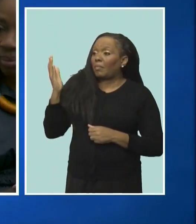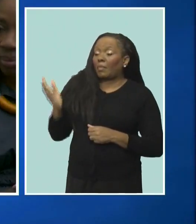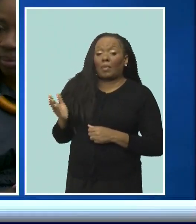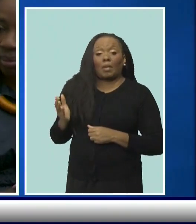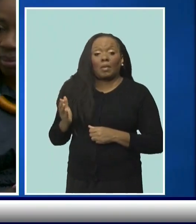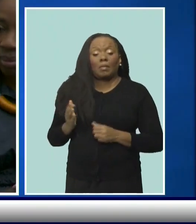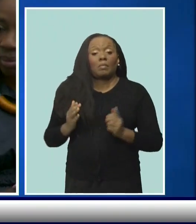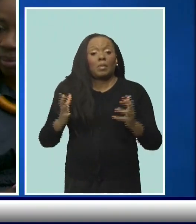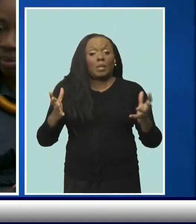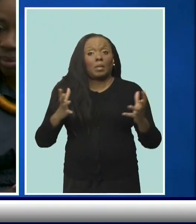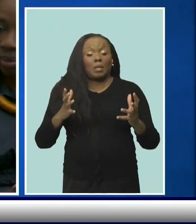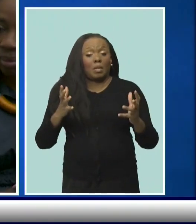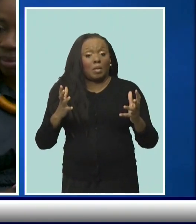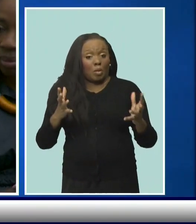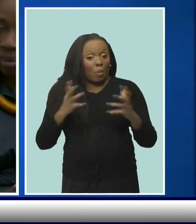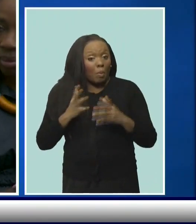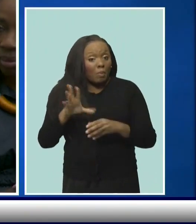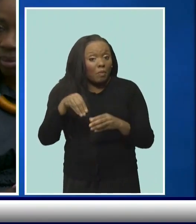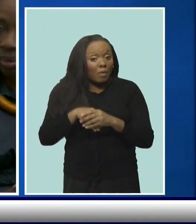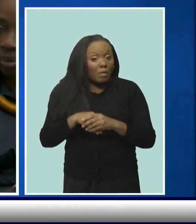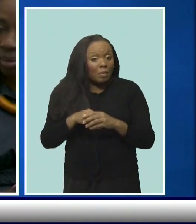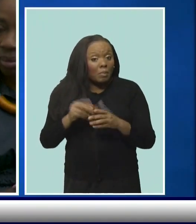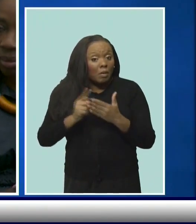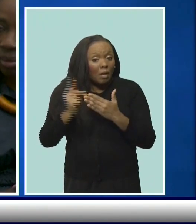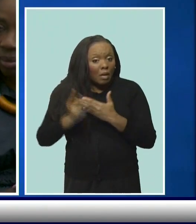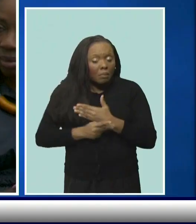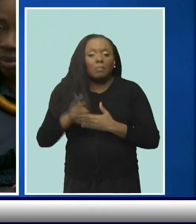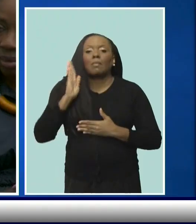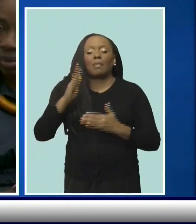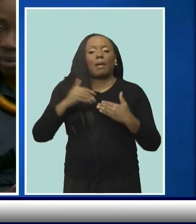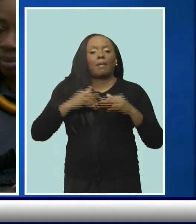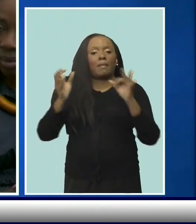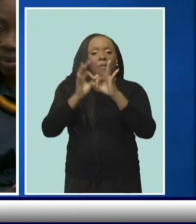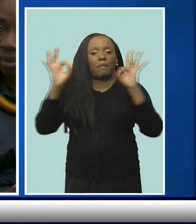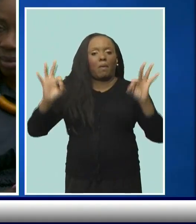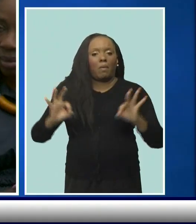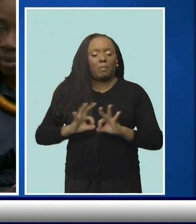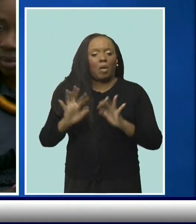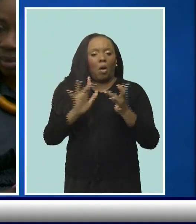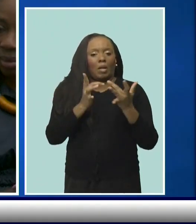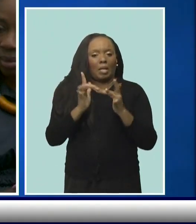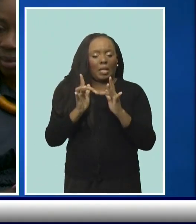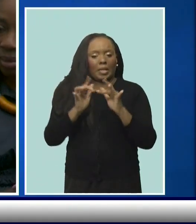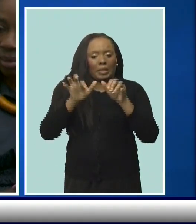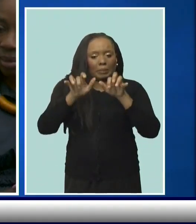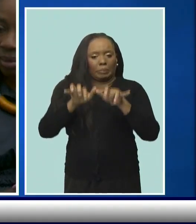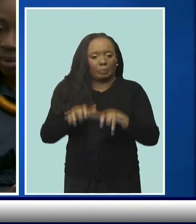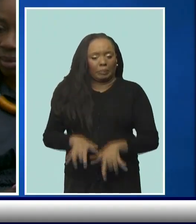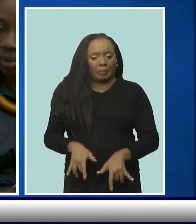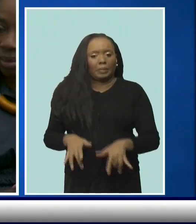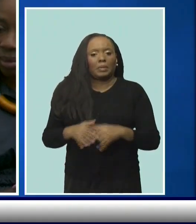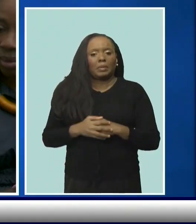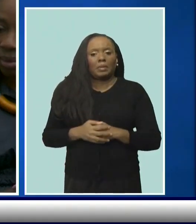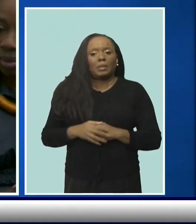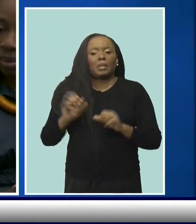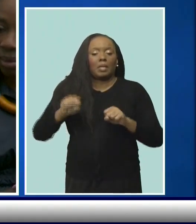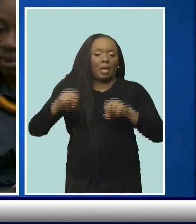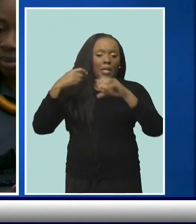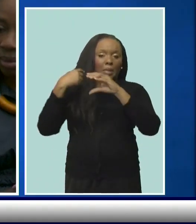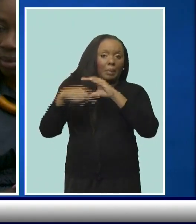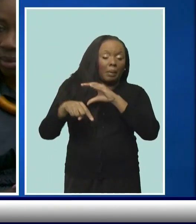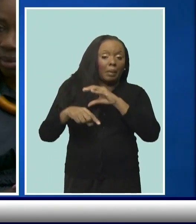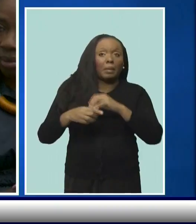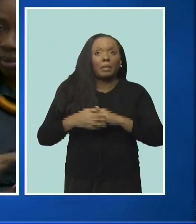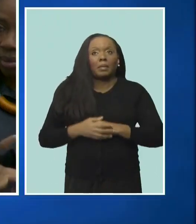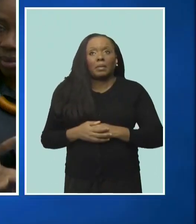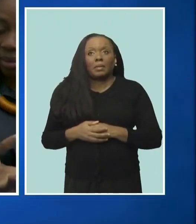the program, we will have forms available online. You could submit through the email processing. We